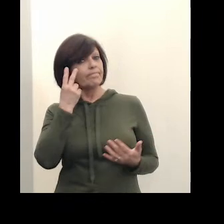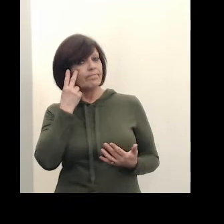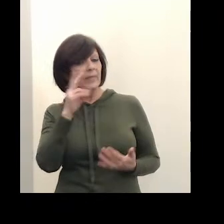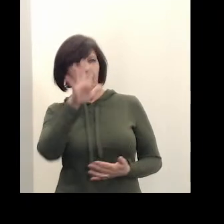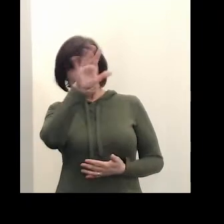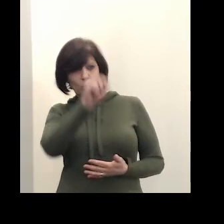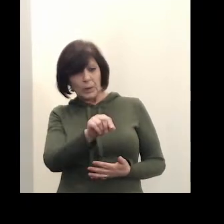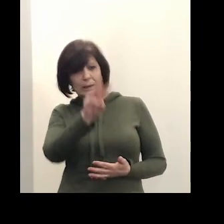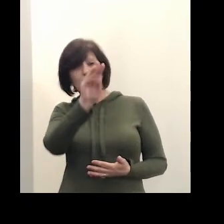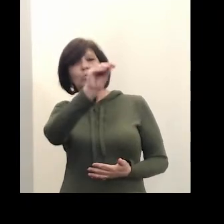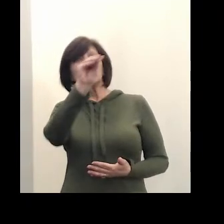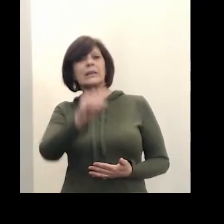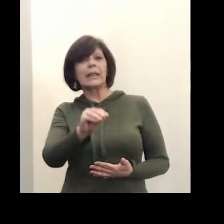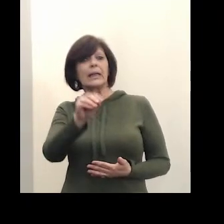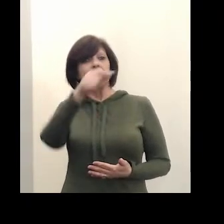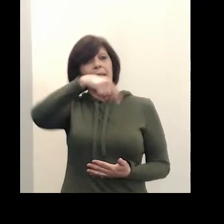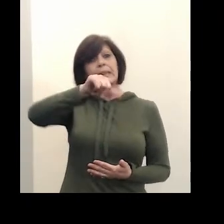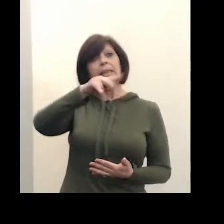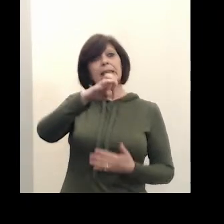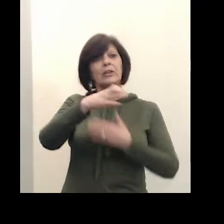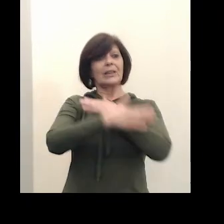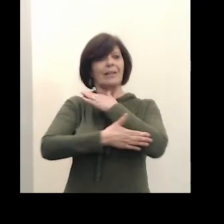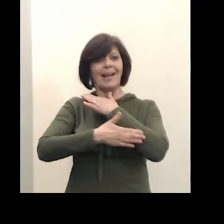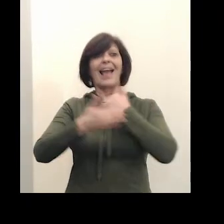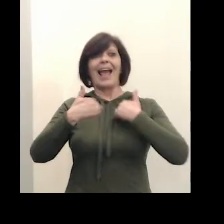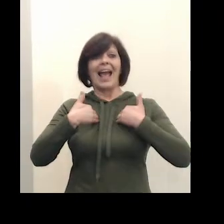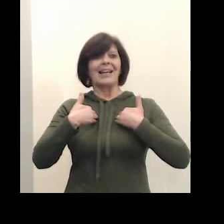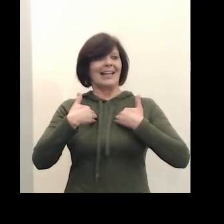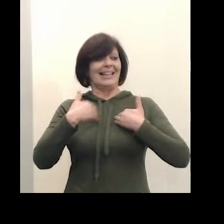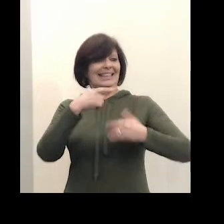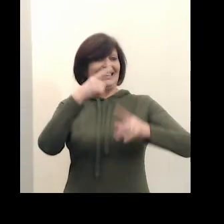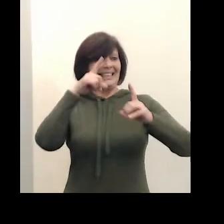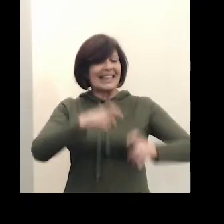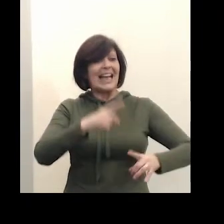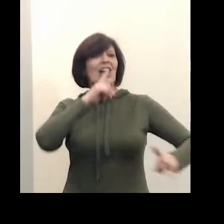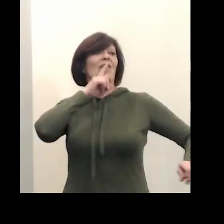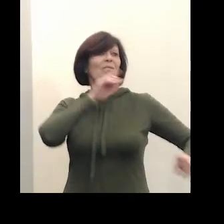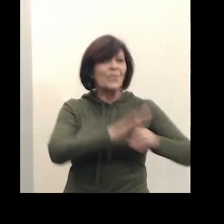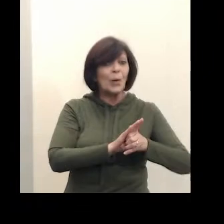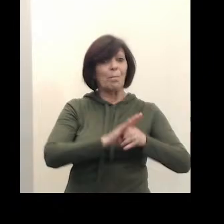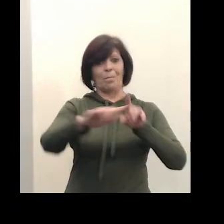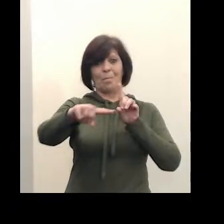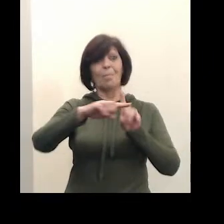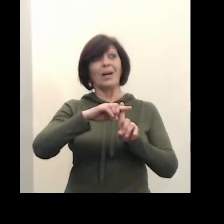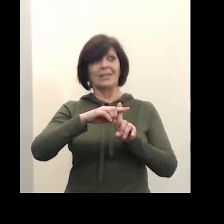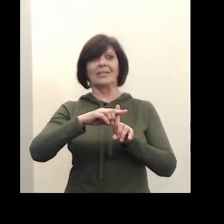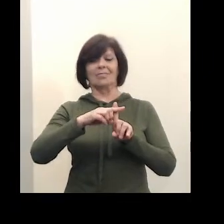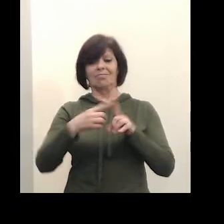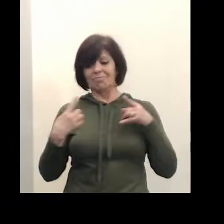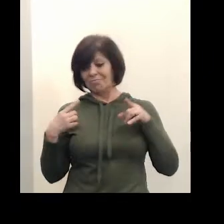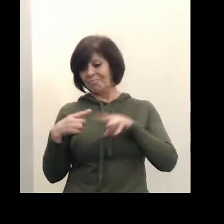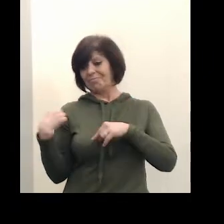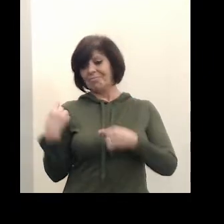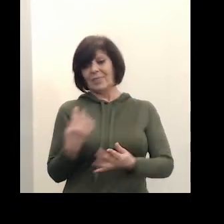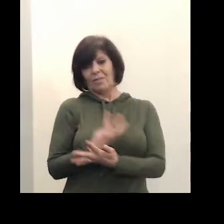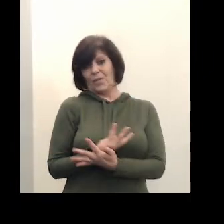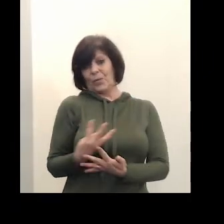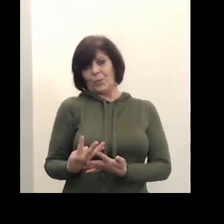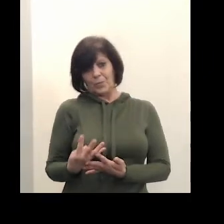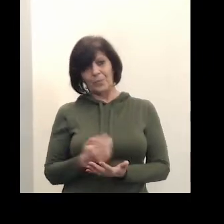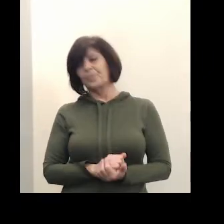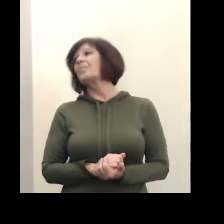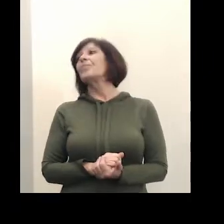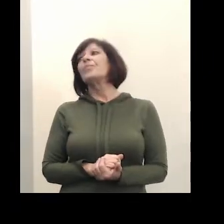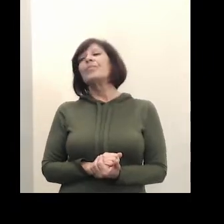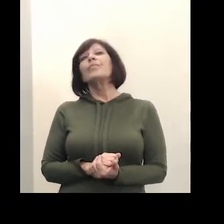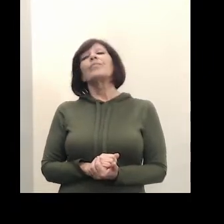County residents had a lab-confirmed COVID-19 positive case during the past 4 weeks.